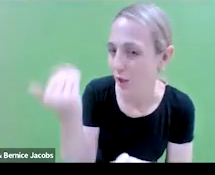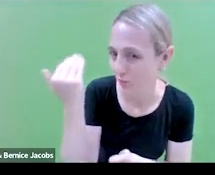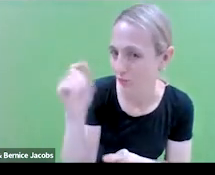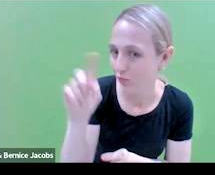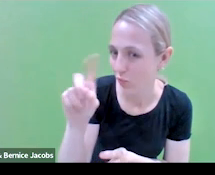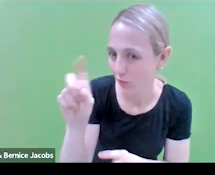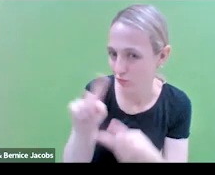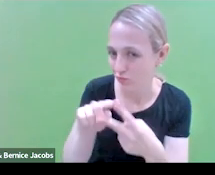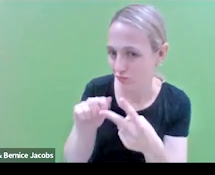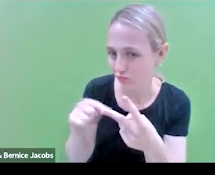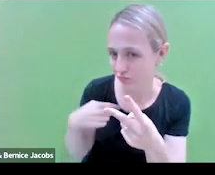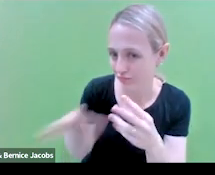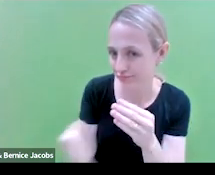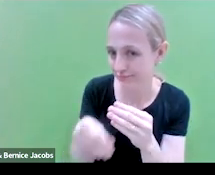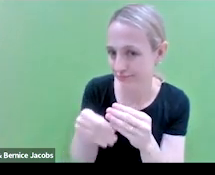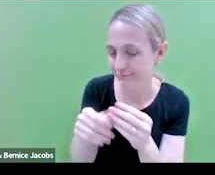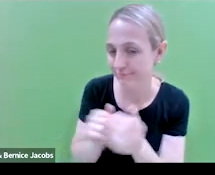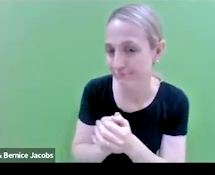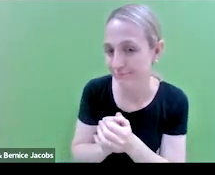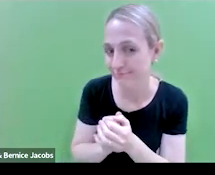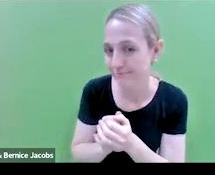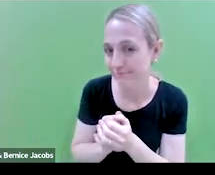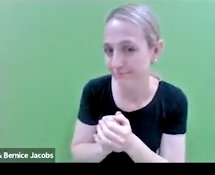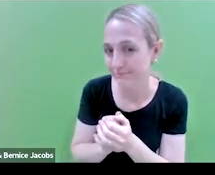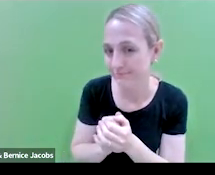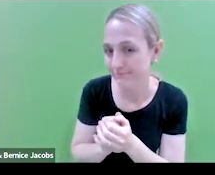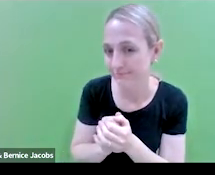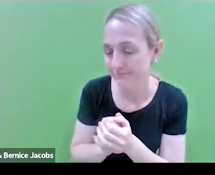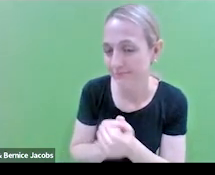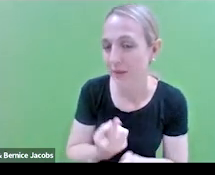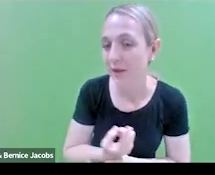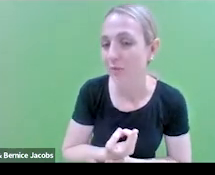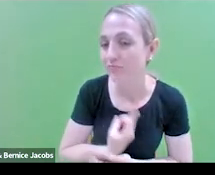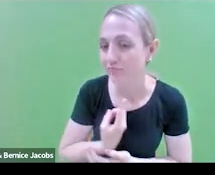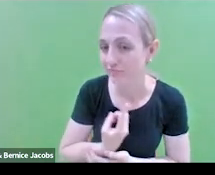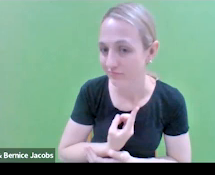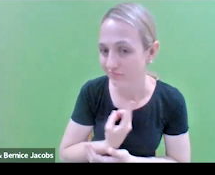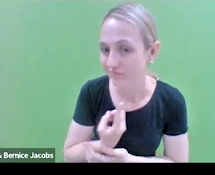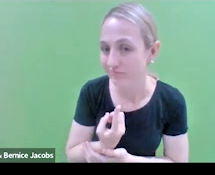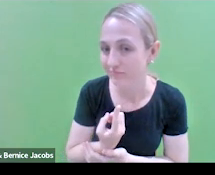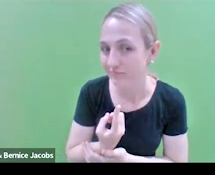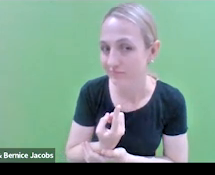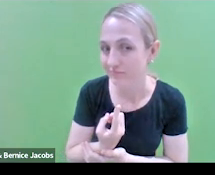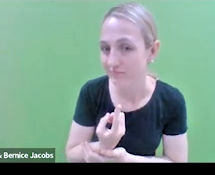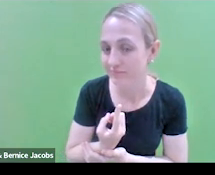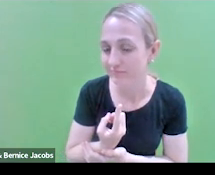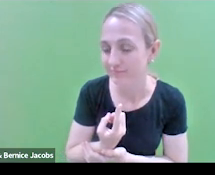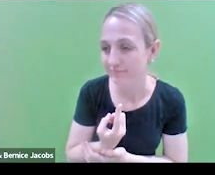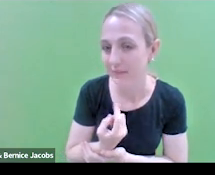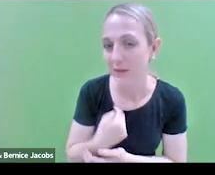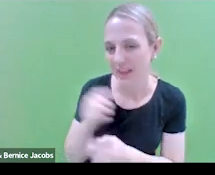may. I want to start off firstly with the one with the, so first to give you a bit of